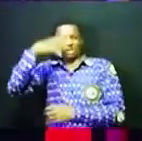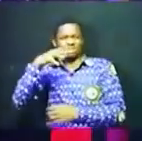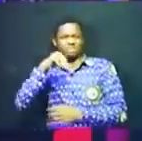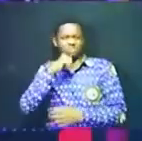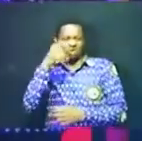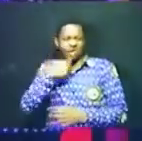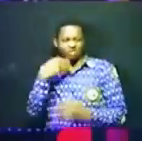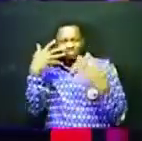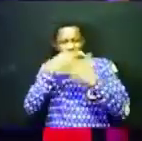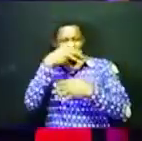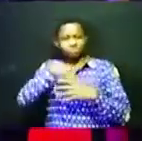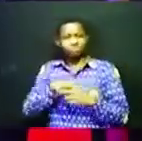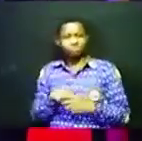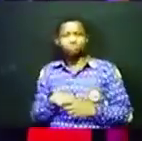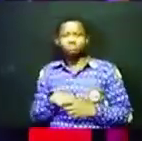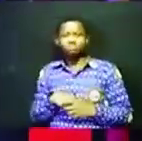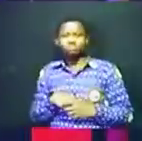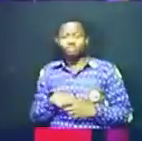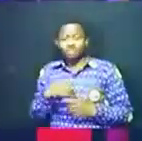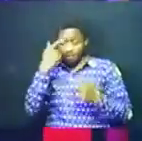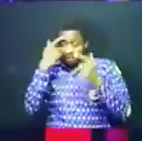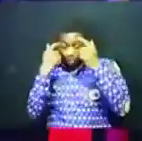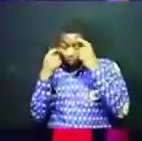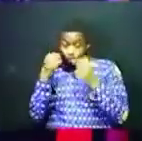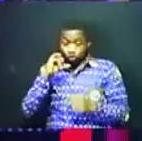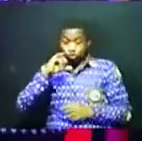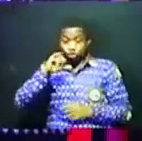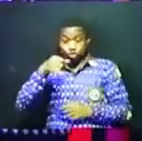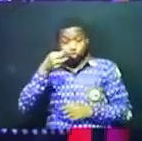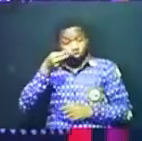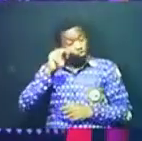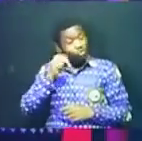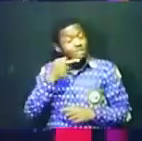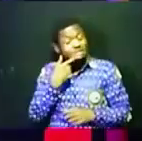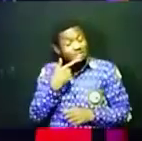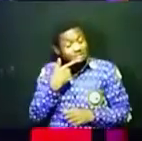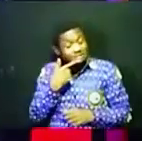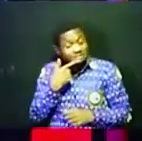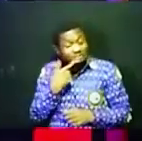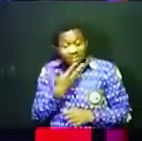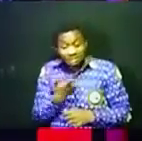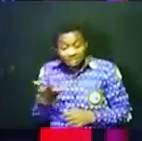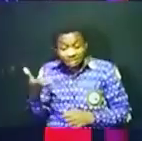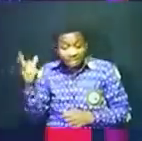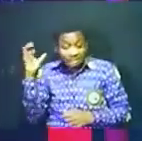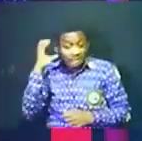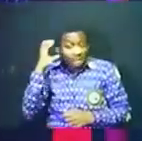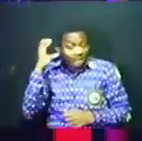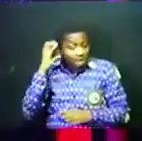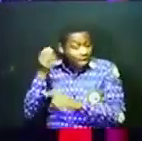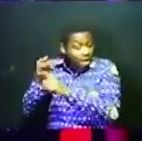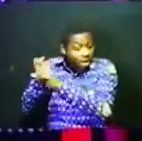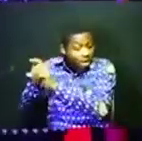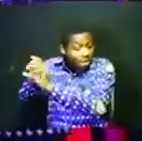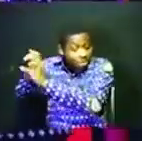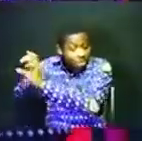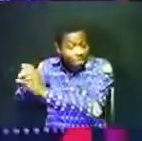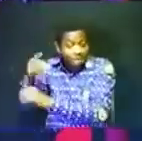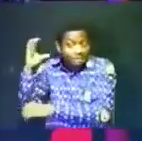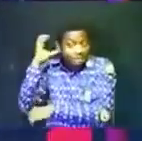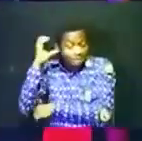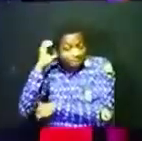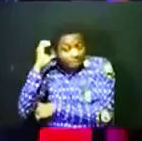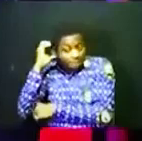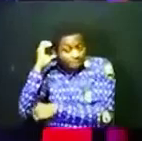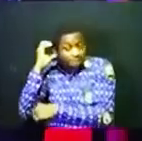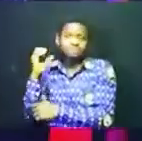You see, because John is saying this. That which we heard from the beginning, they